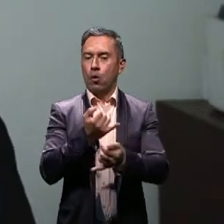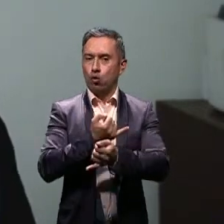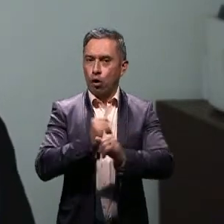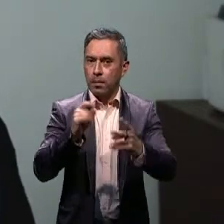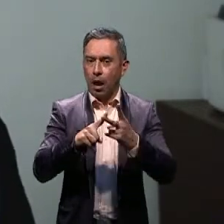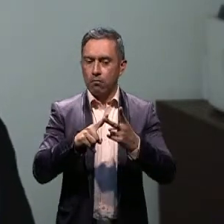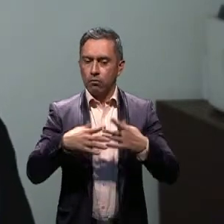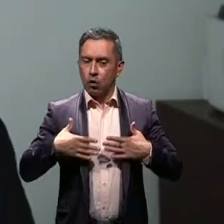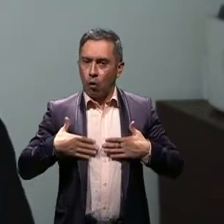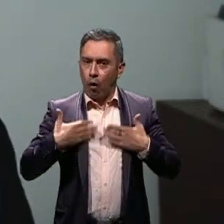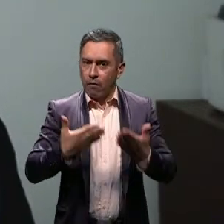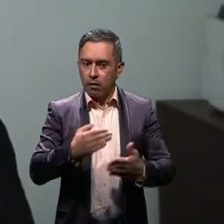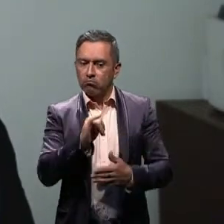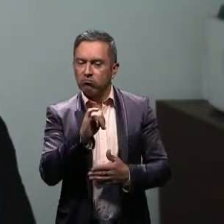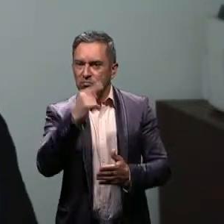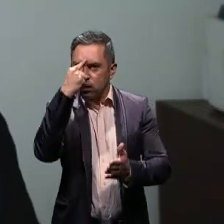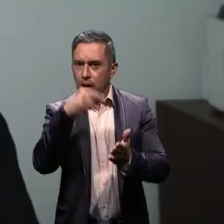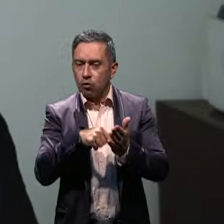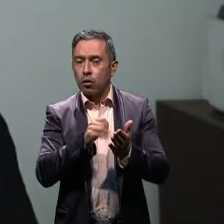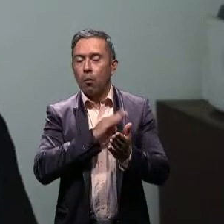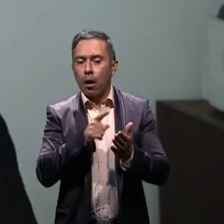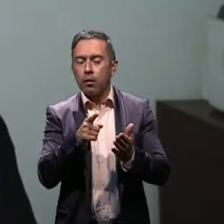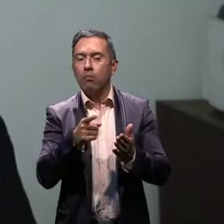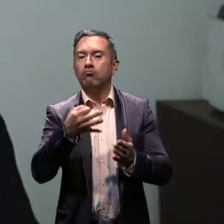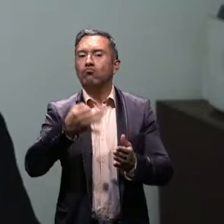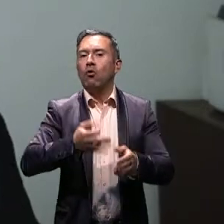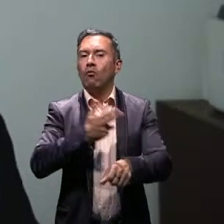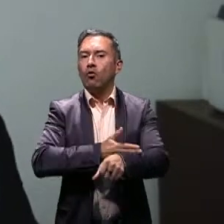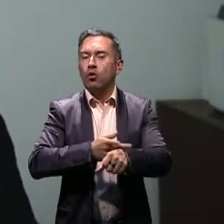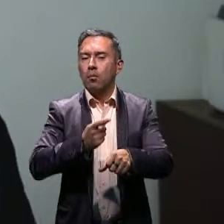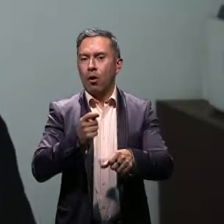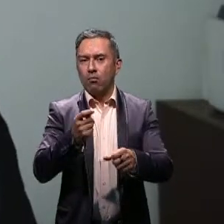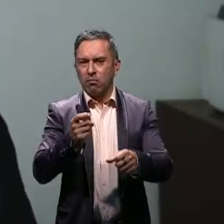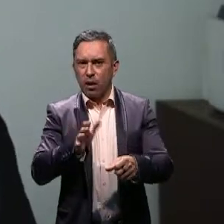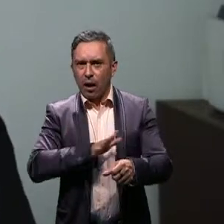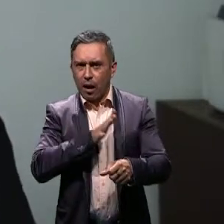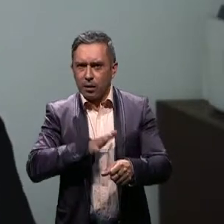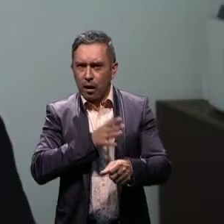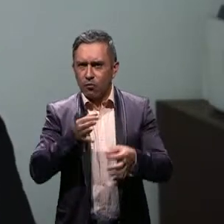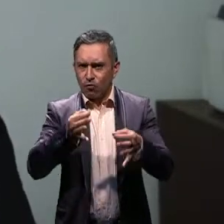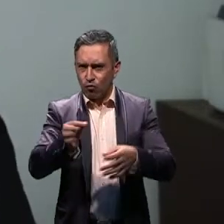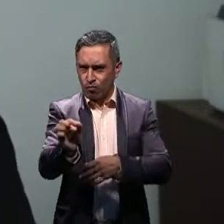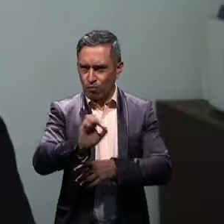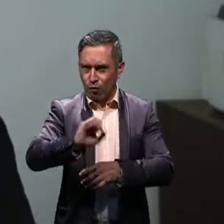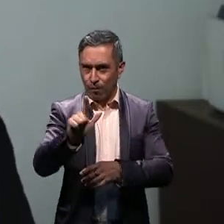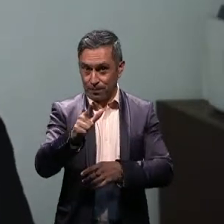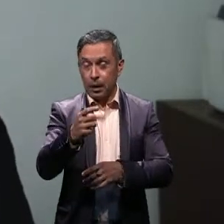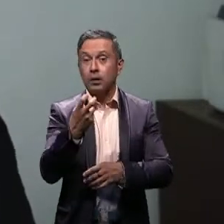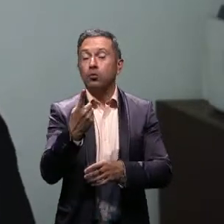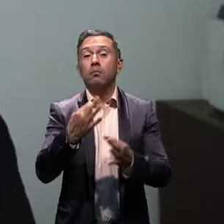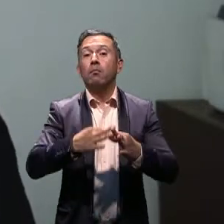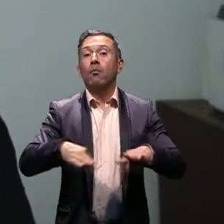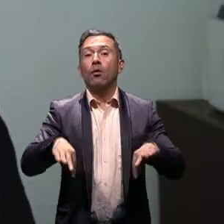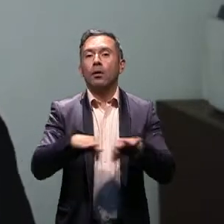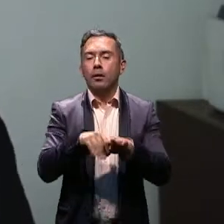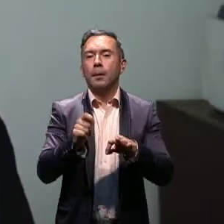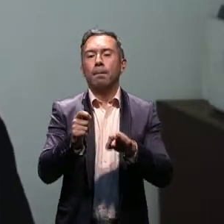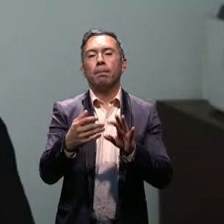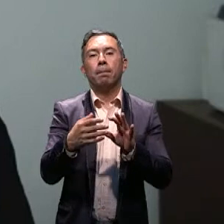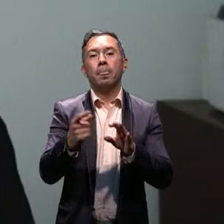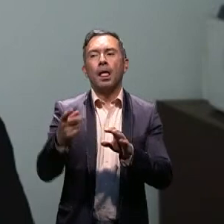autonomy, credibility, and the professional quality of the EMBs. For this, it is